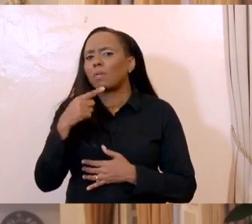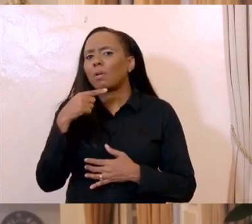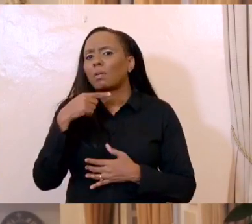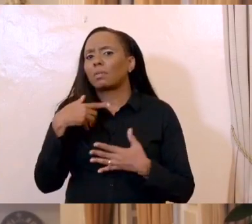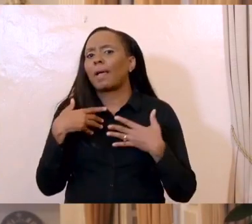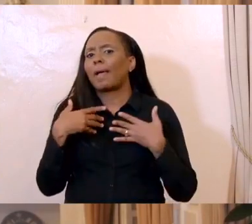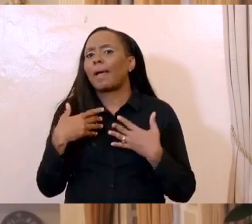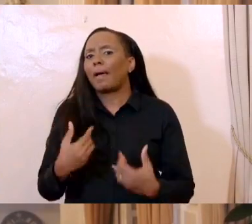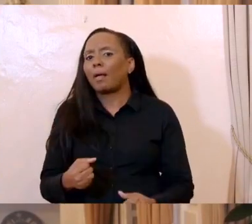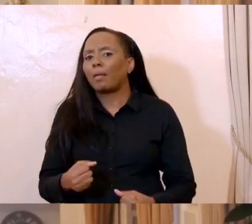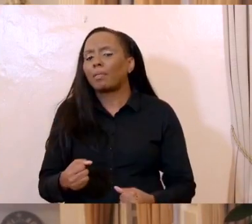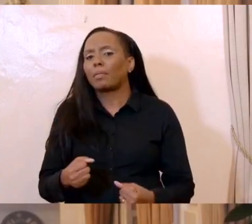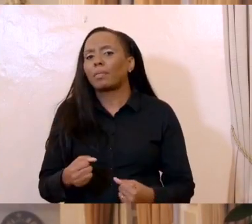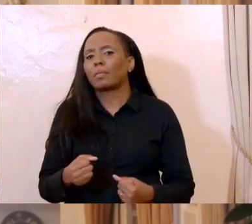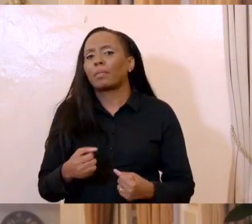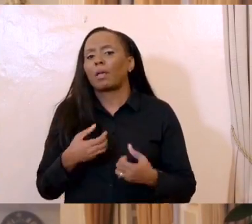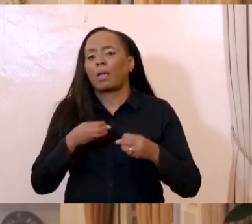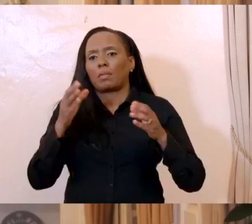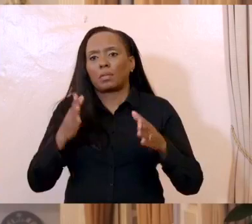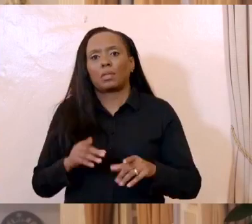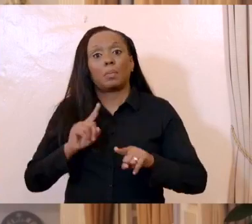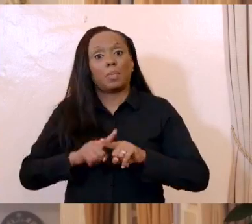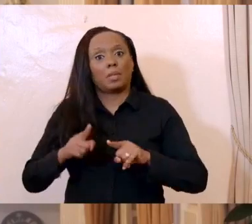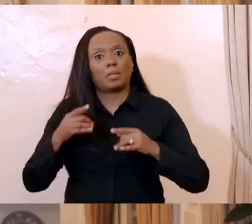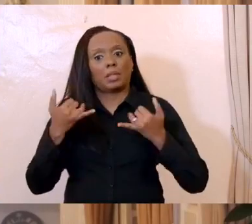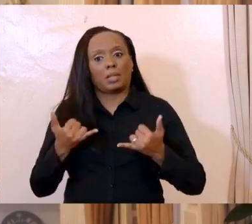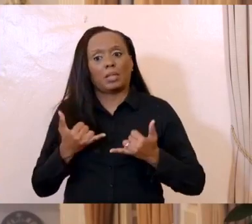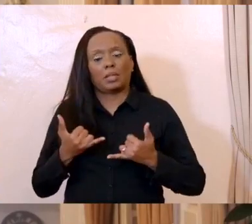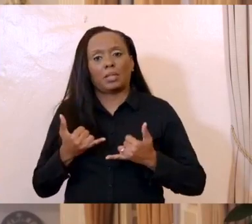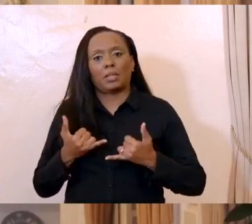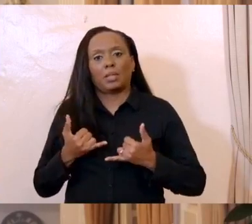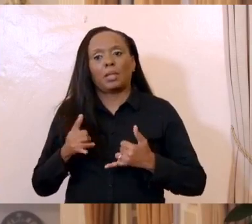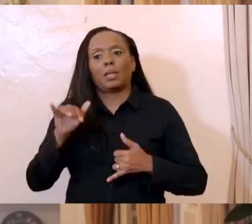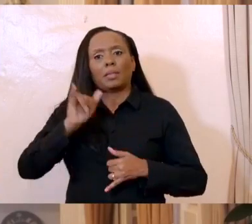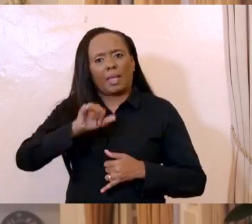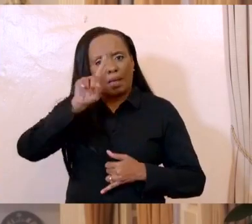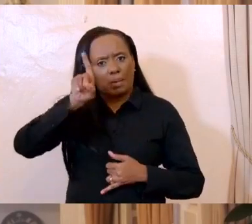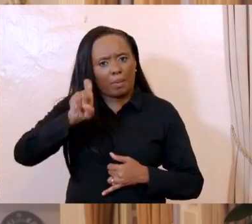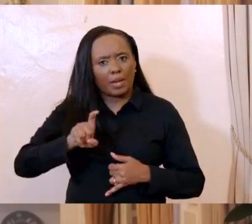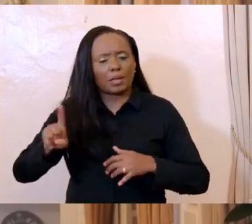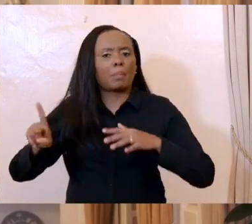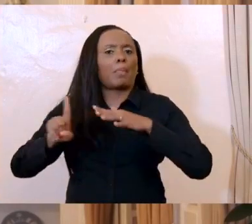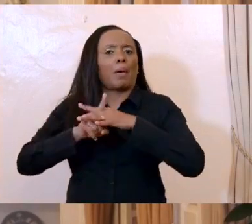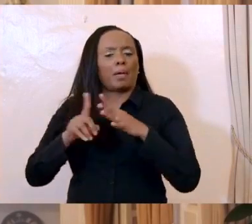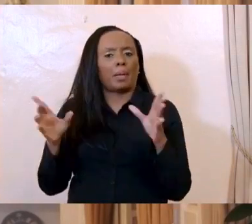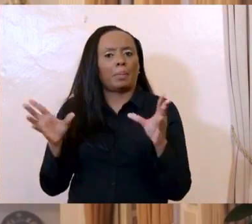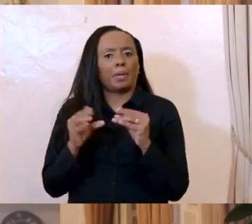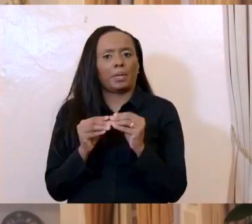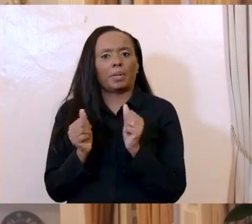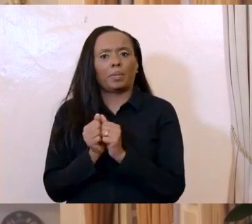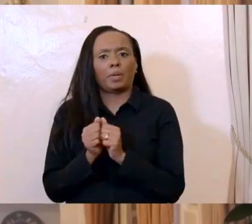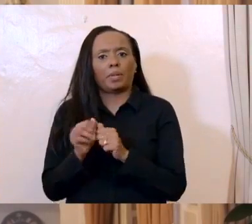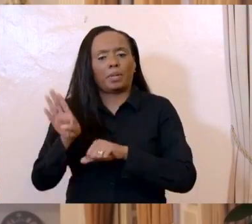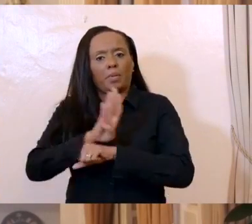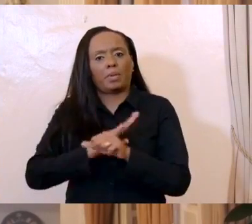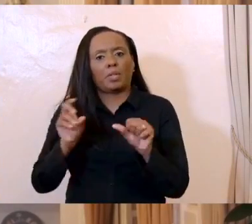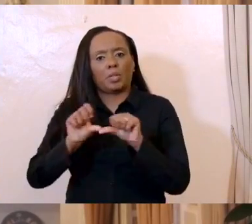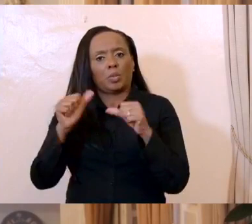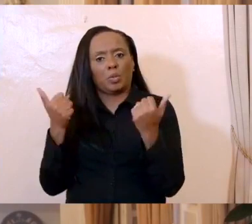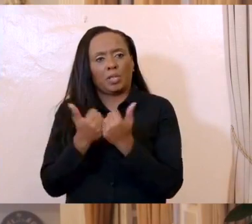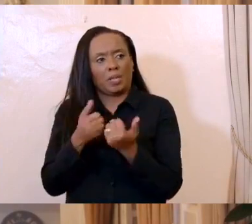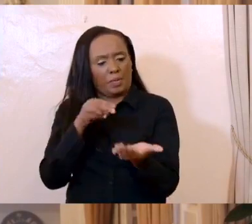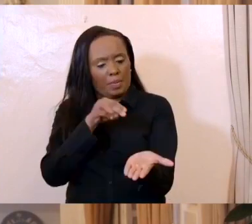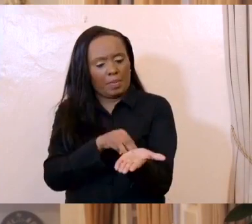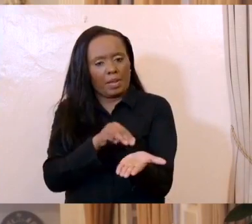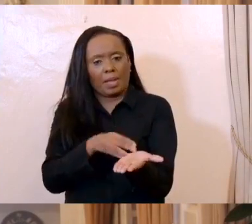was raised today at a meeting with BAMP, and they actually had a suggestion, something that they wanted to put on the table, and